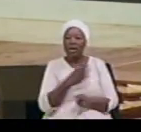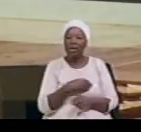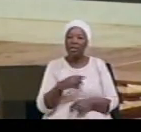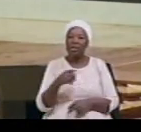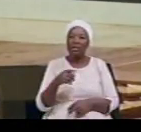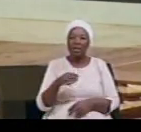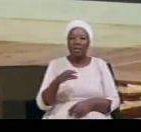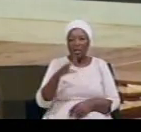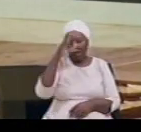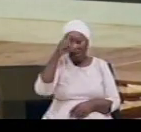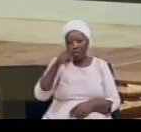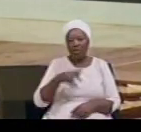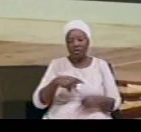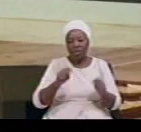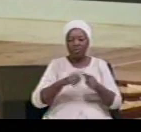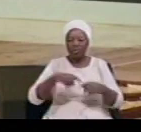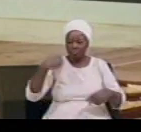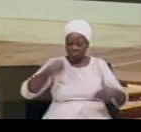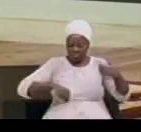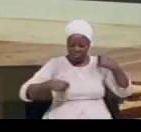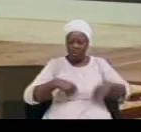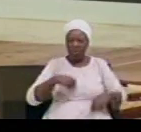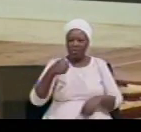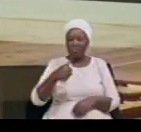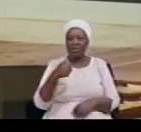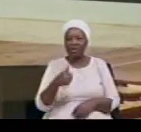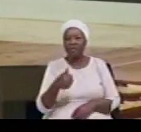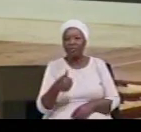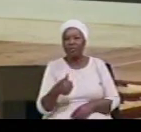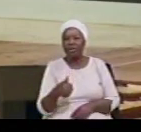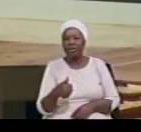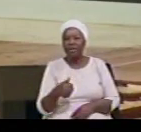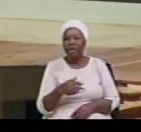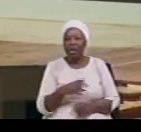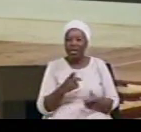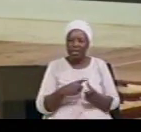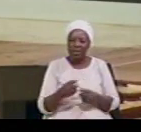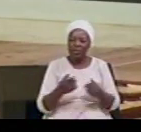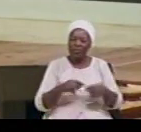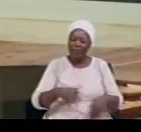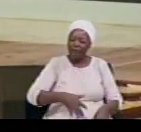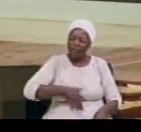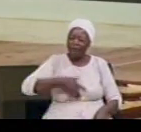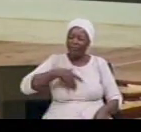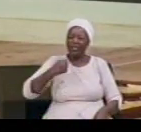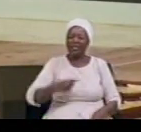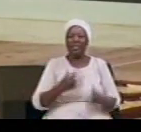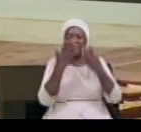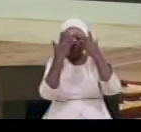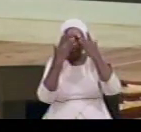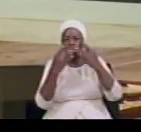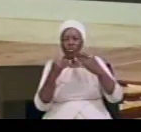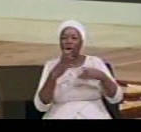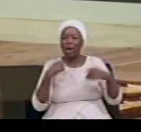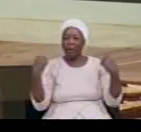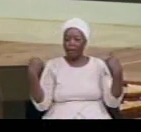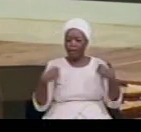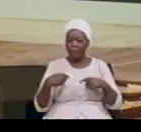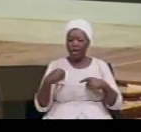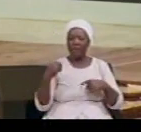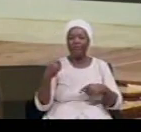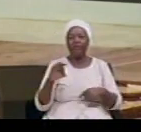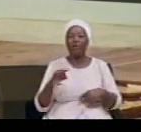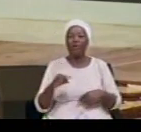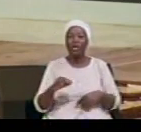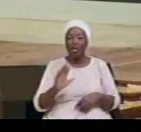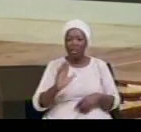beat himself. He wants to feel the sorrow for his sin. And he wants all the adjectives